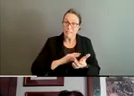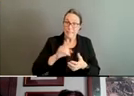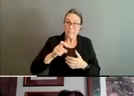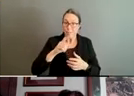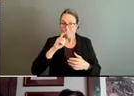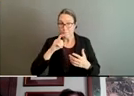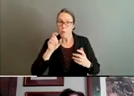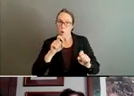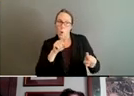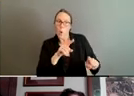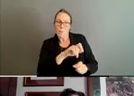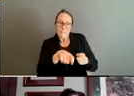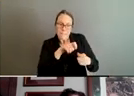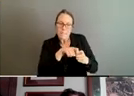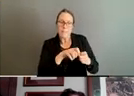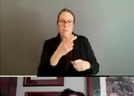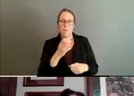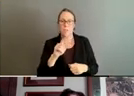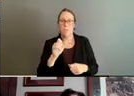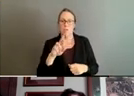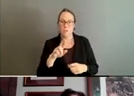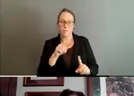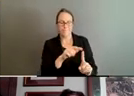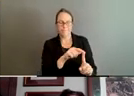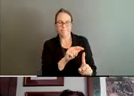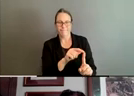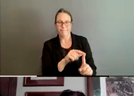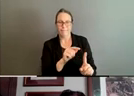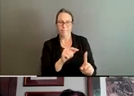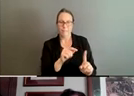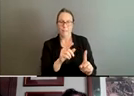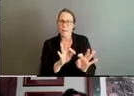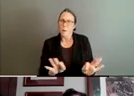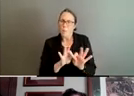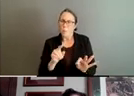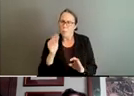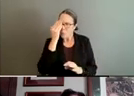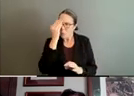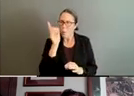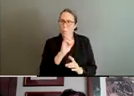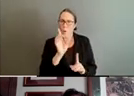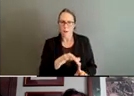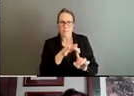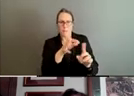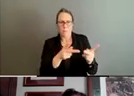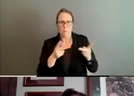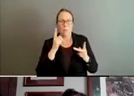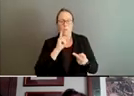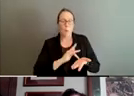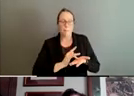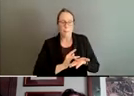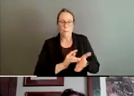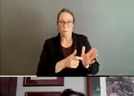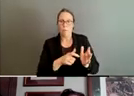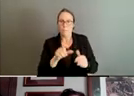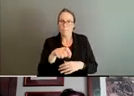at the medical shelter. But so it's important to know where those shelters are located. And if you don't know where those shelters are